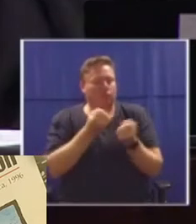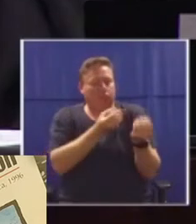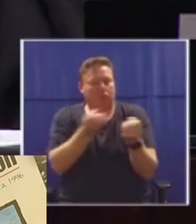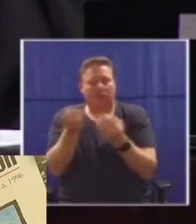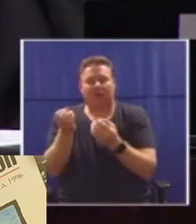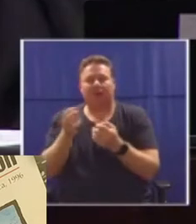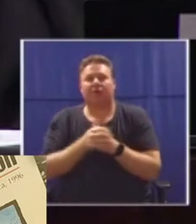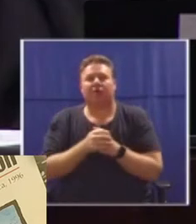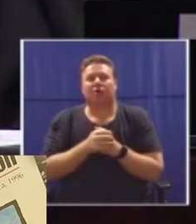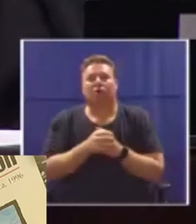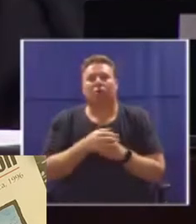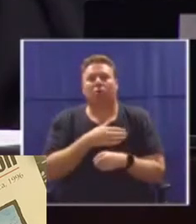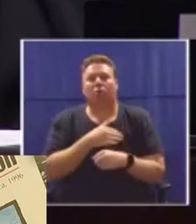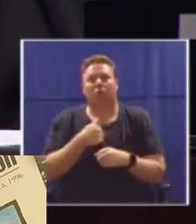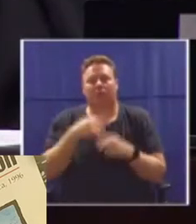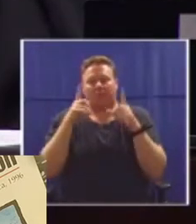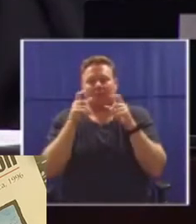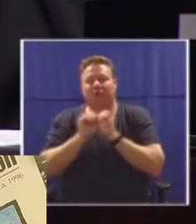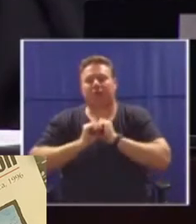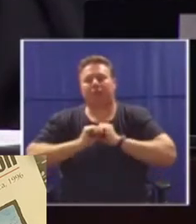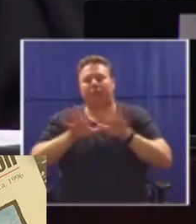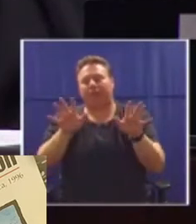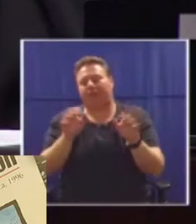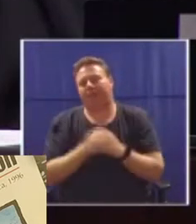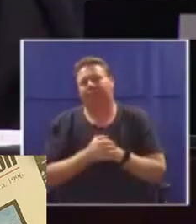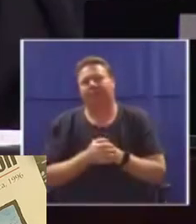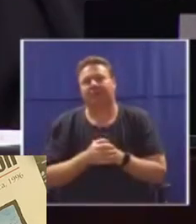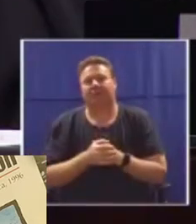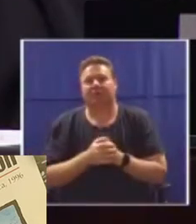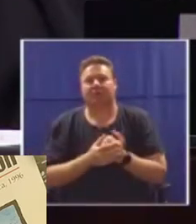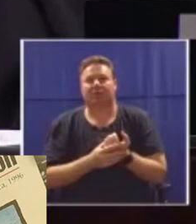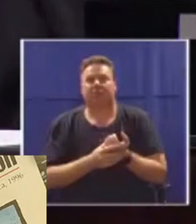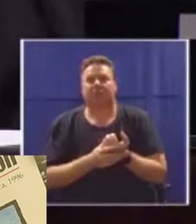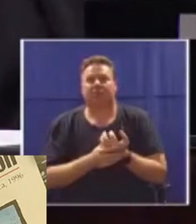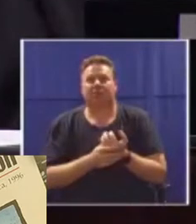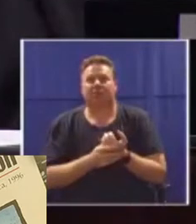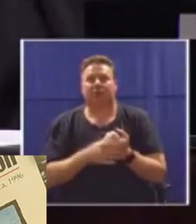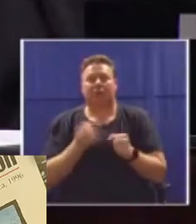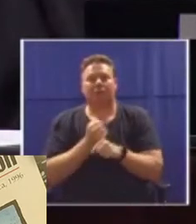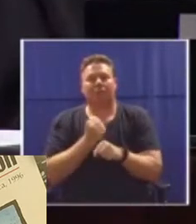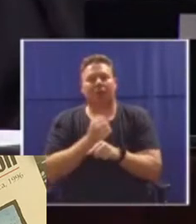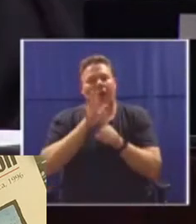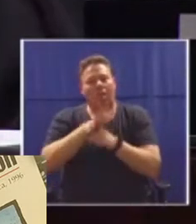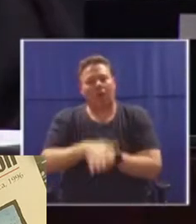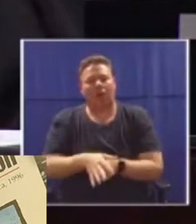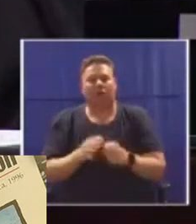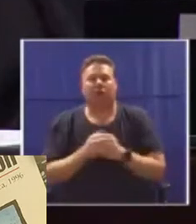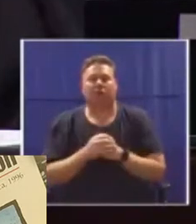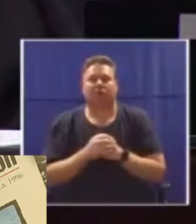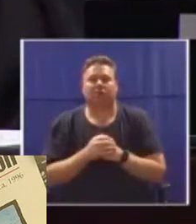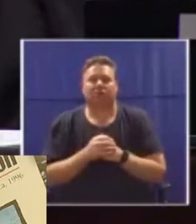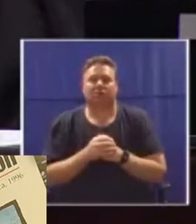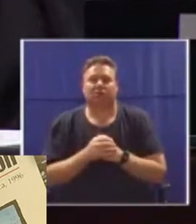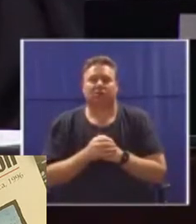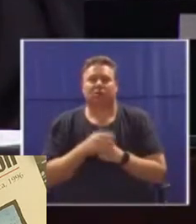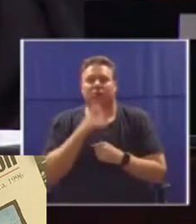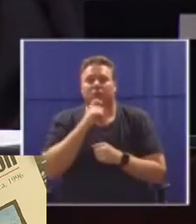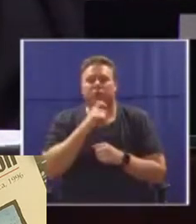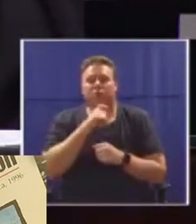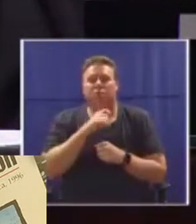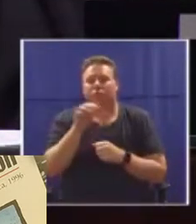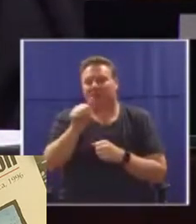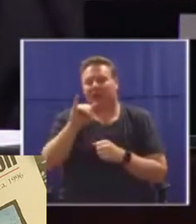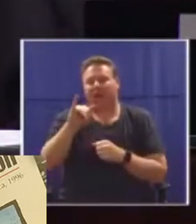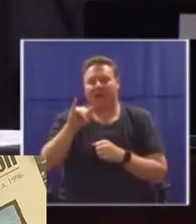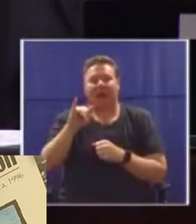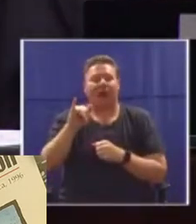women's pictures get sent around in a way that is dehumanizing. We should use artificial